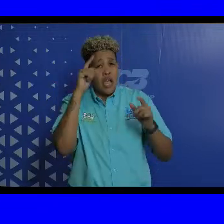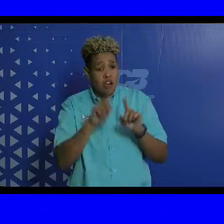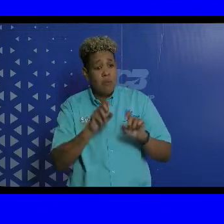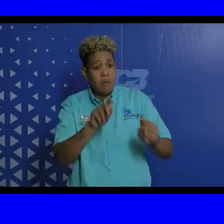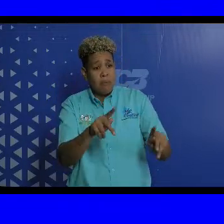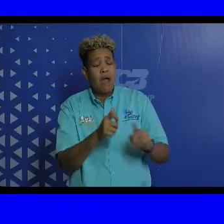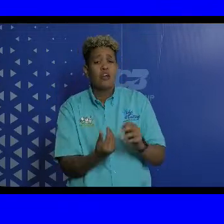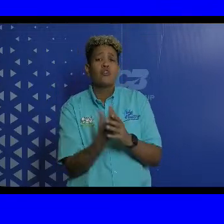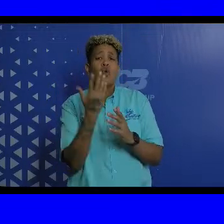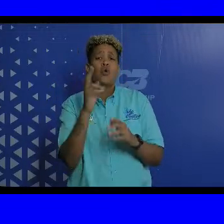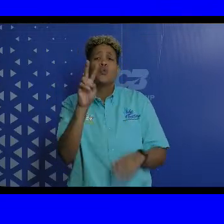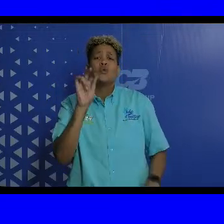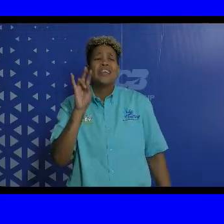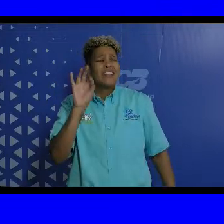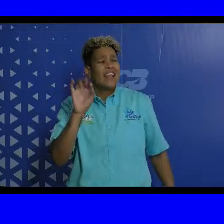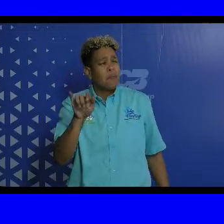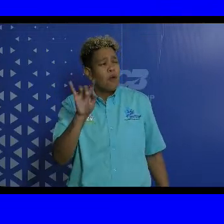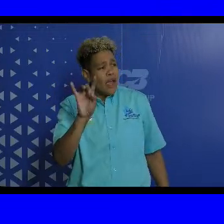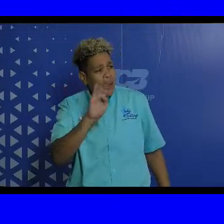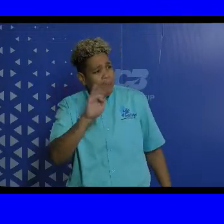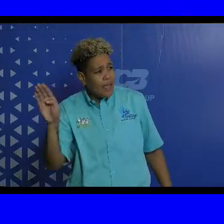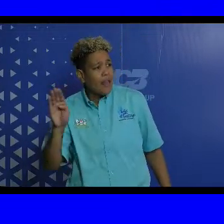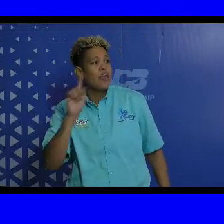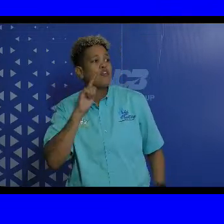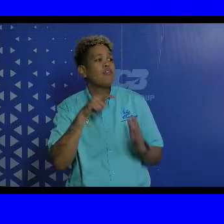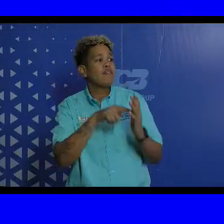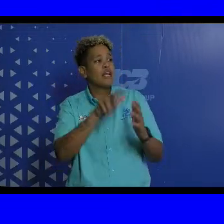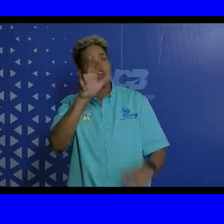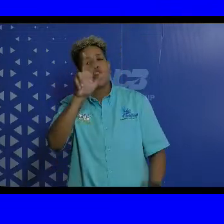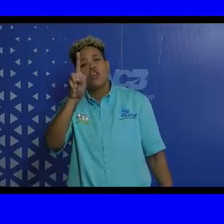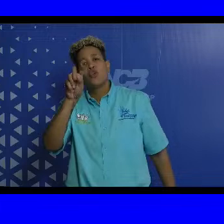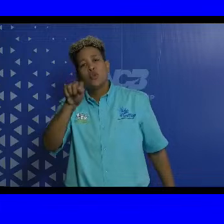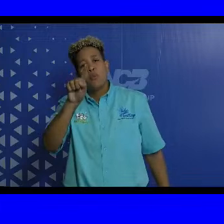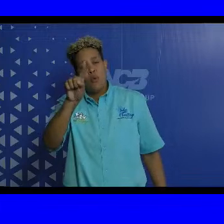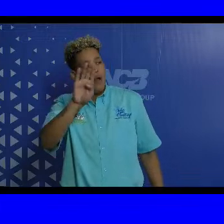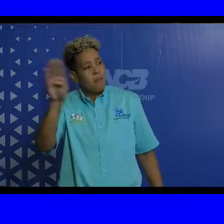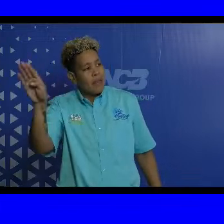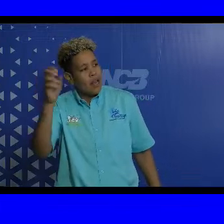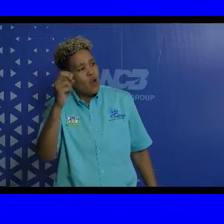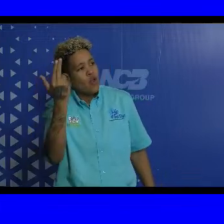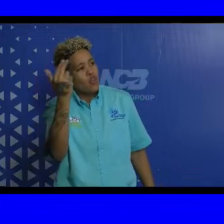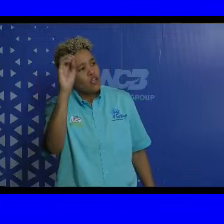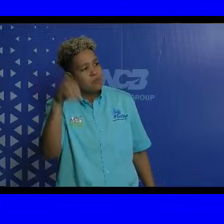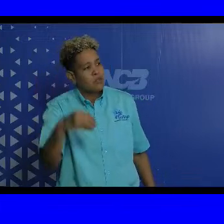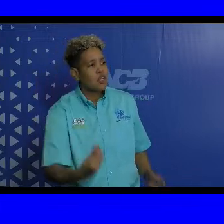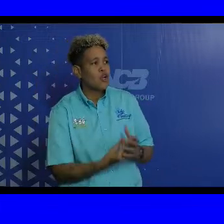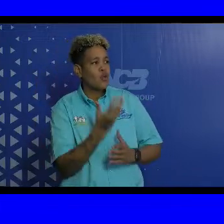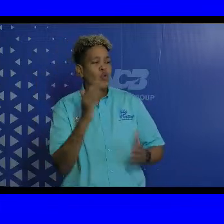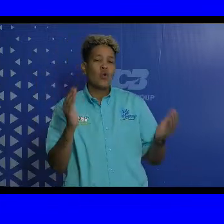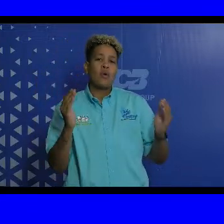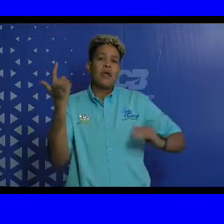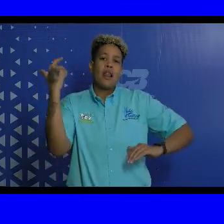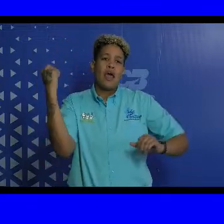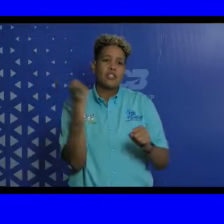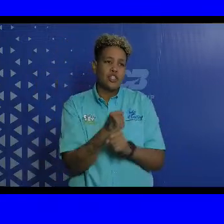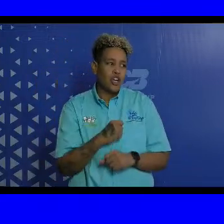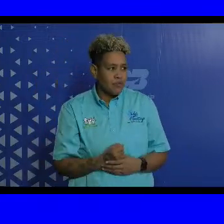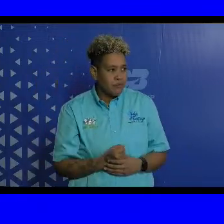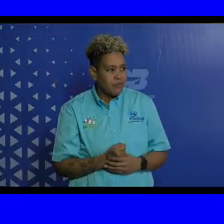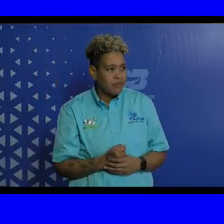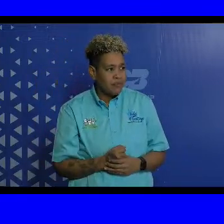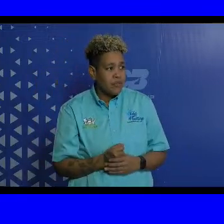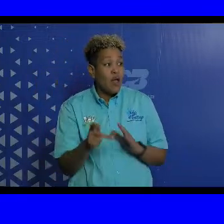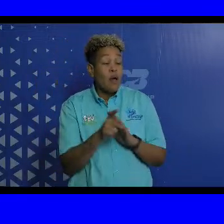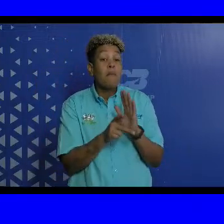agreements grew to $279.8 billion, reflecting a $32.1 billion or 13% growth relative